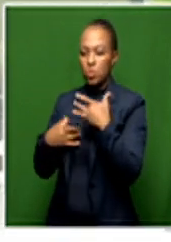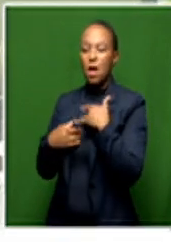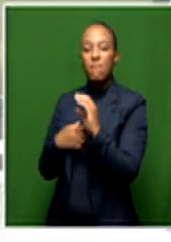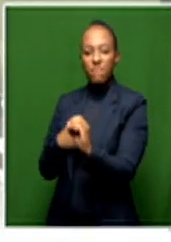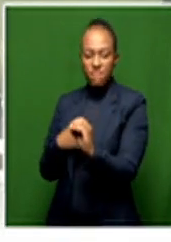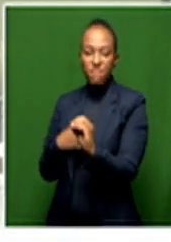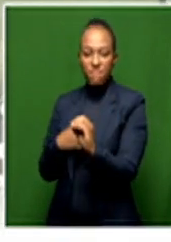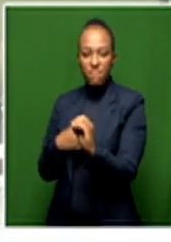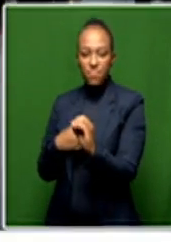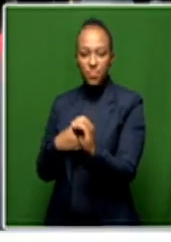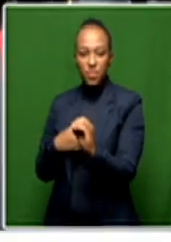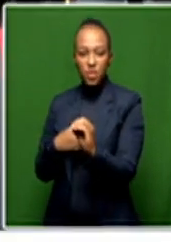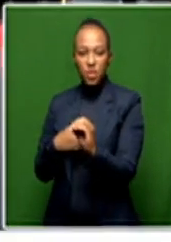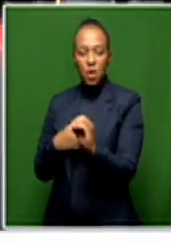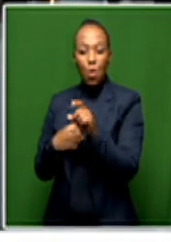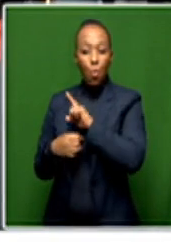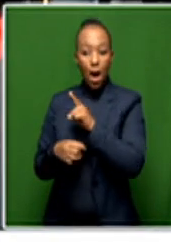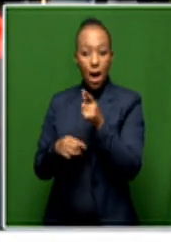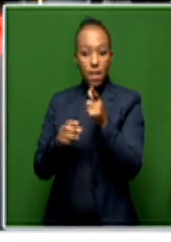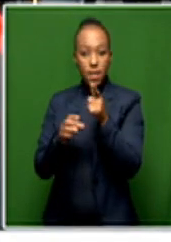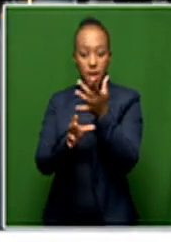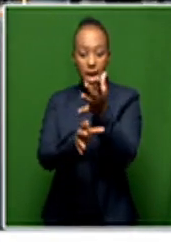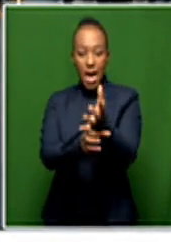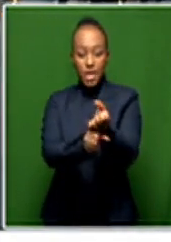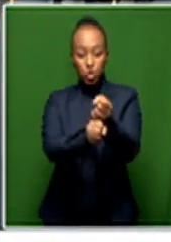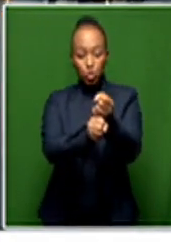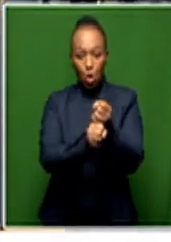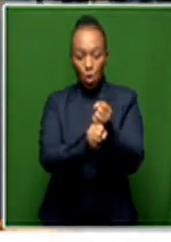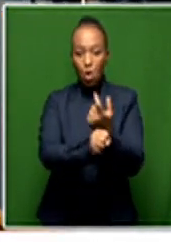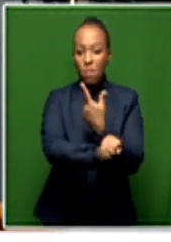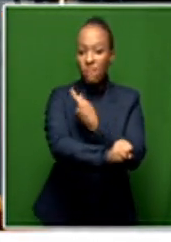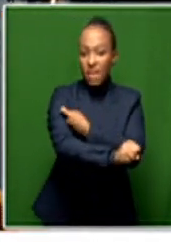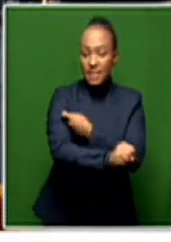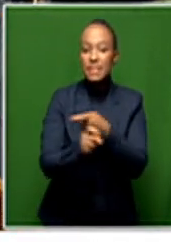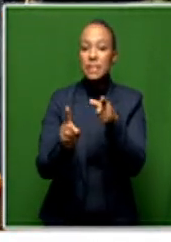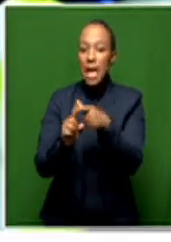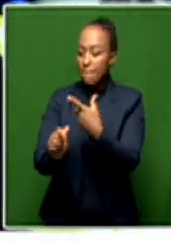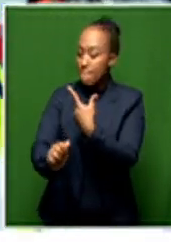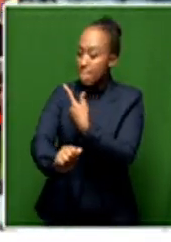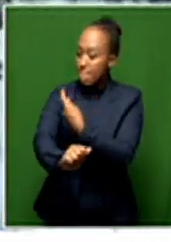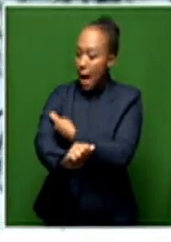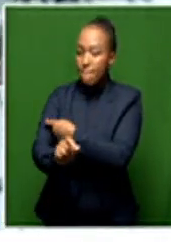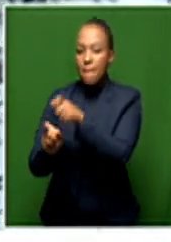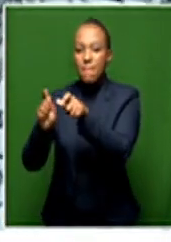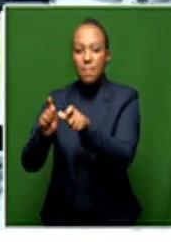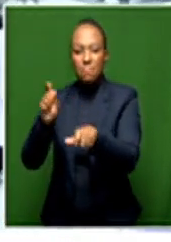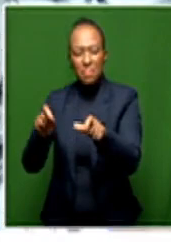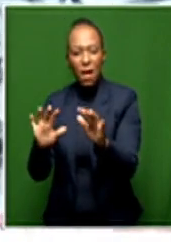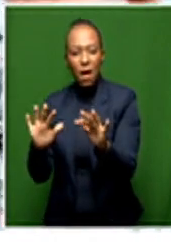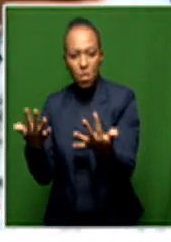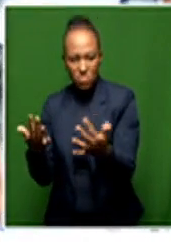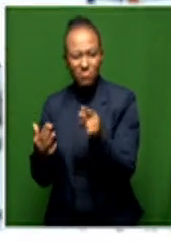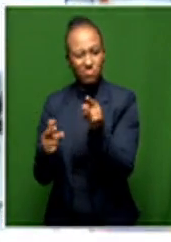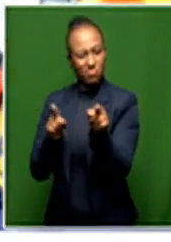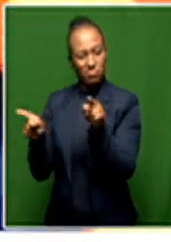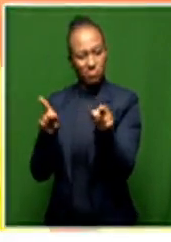why we're making this call. The storage and distribution is at the heart of this, because that is where most likely you're